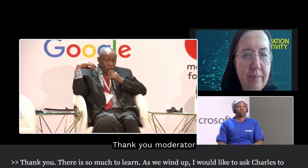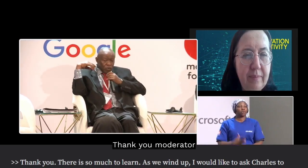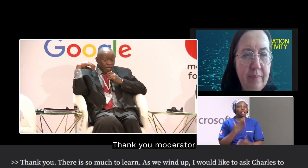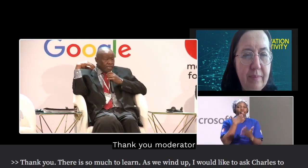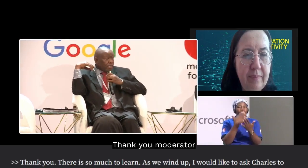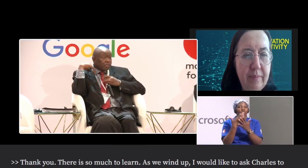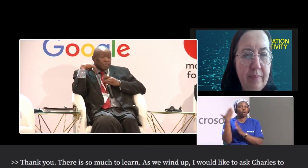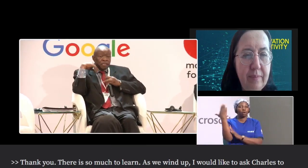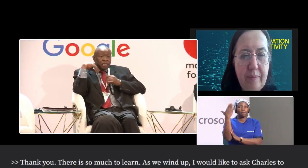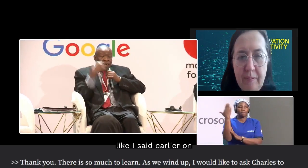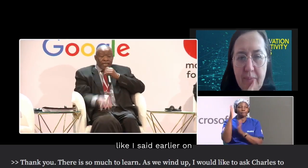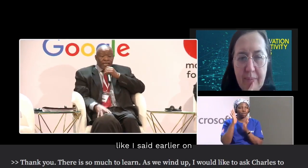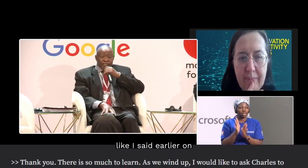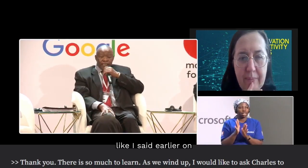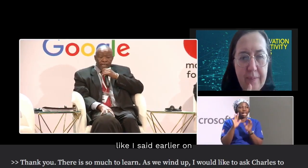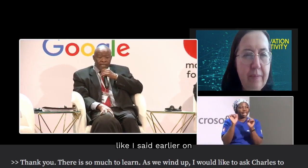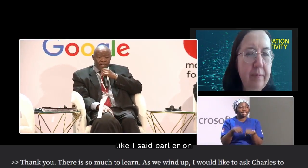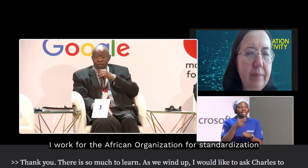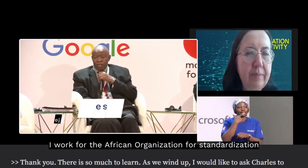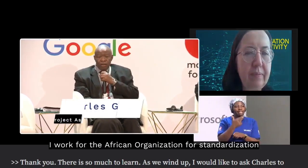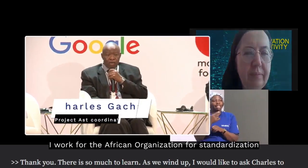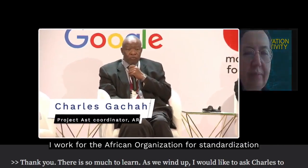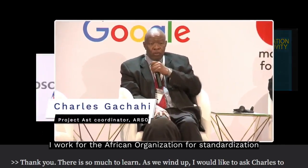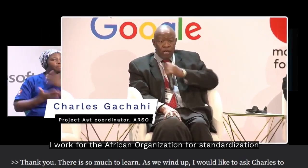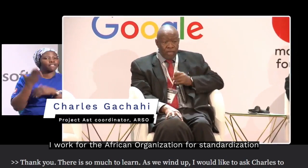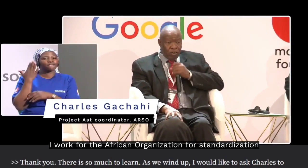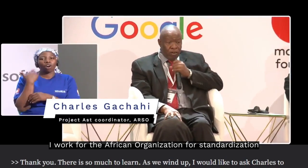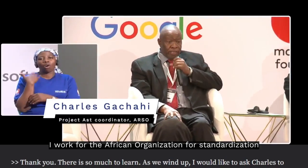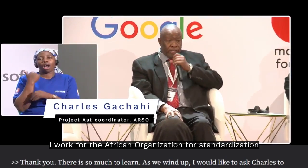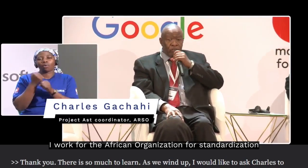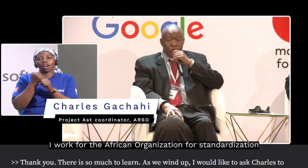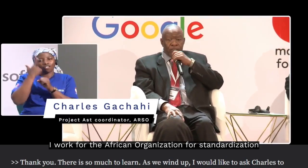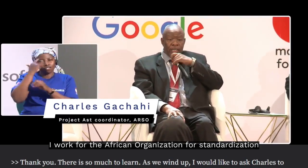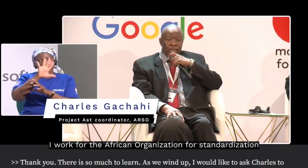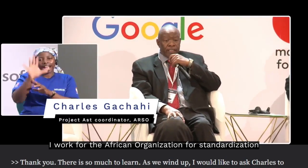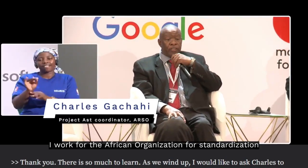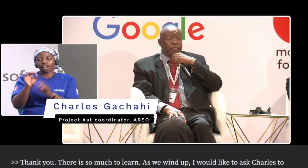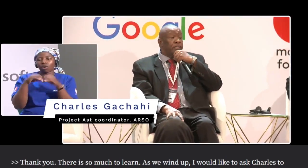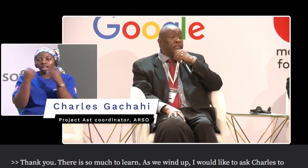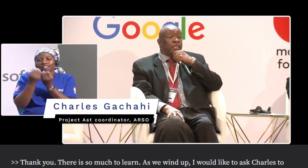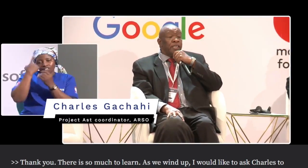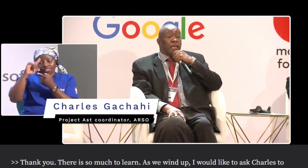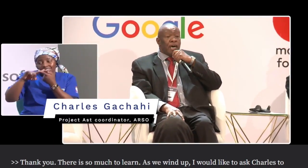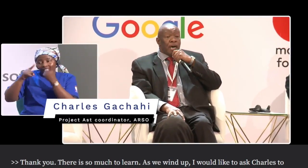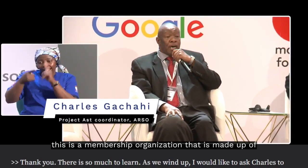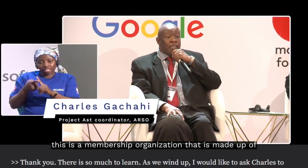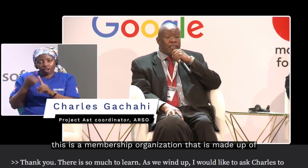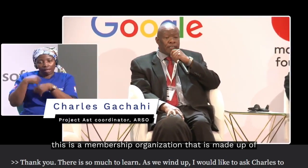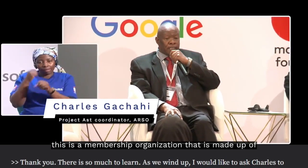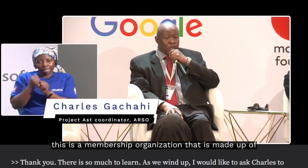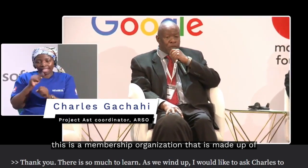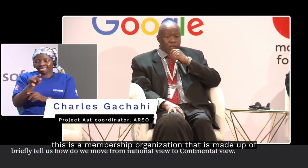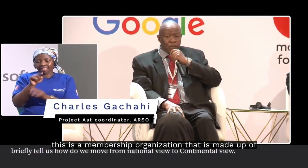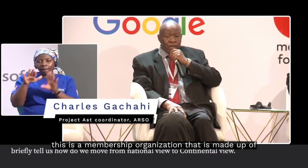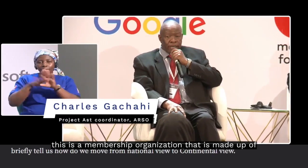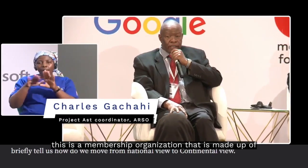Thank you, moderator. Like I said earlier on, I work for the African Organization for Standardization. This is